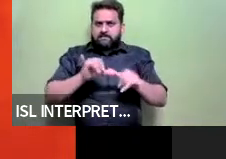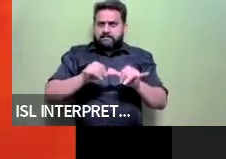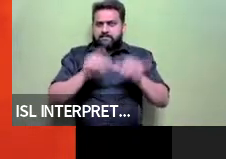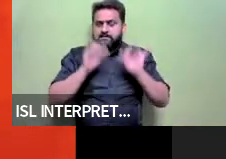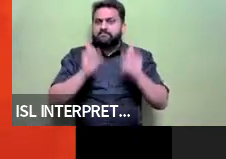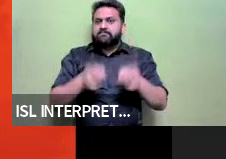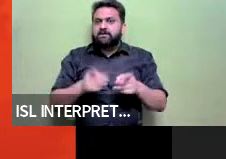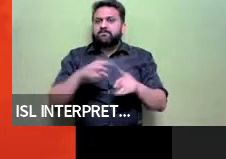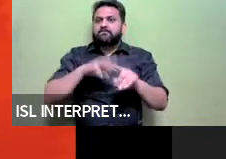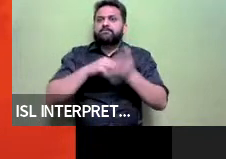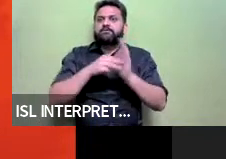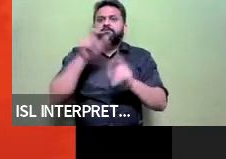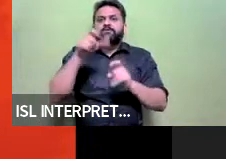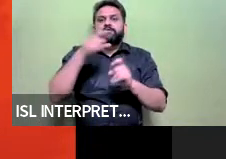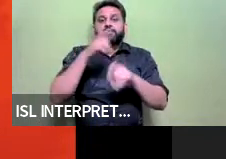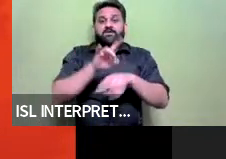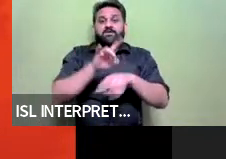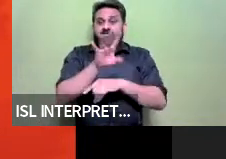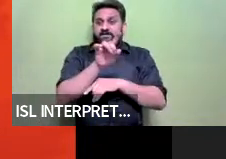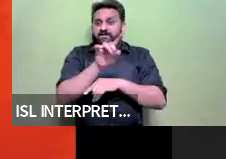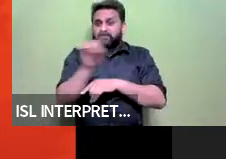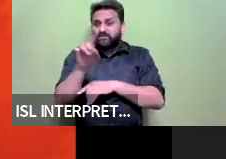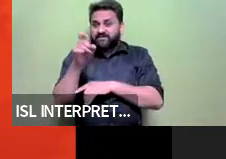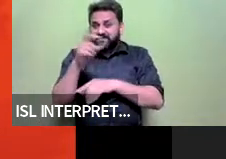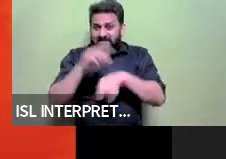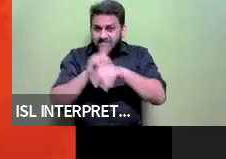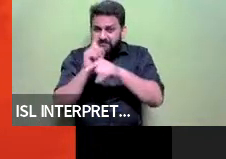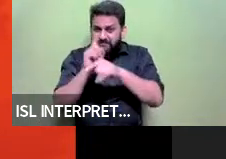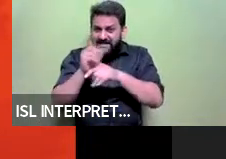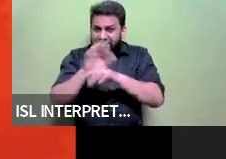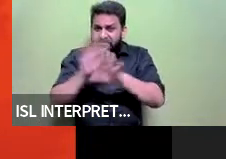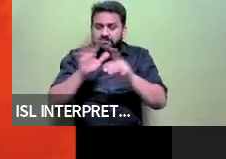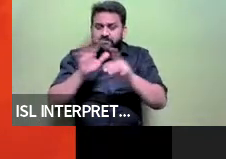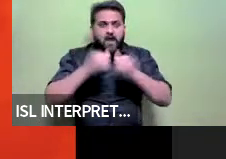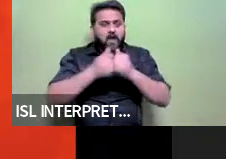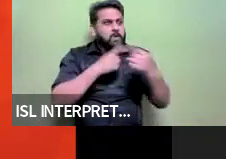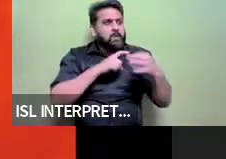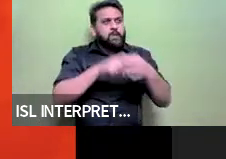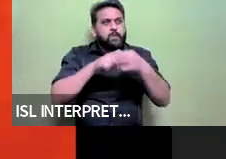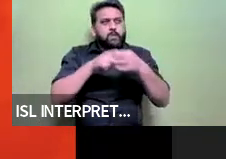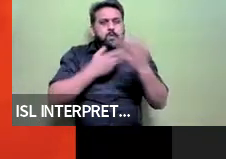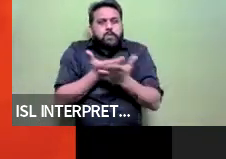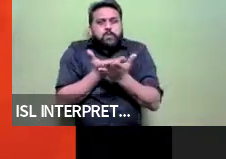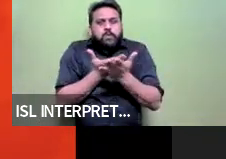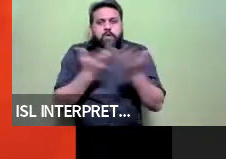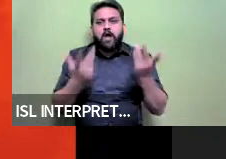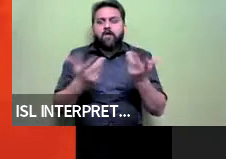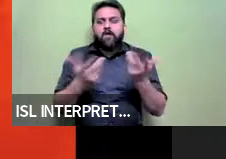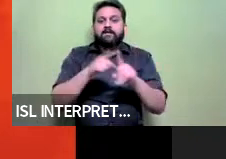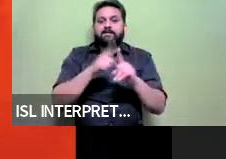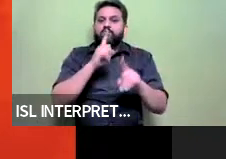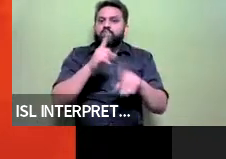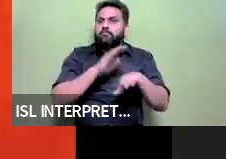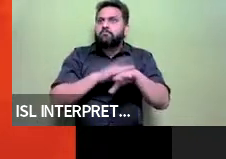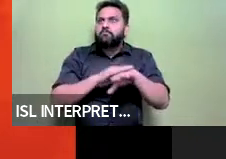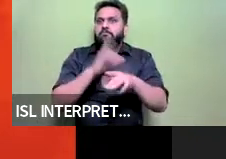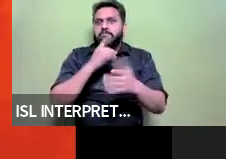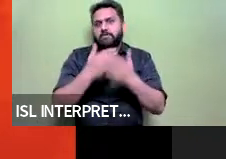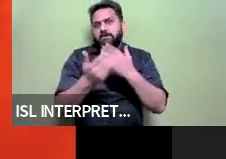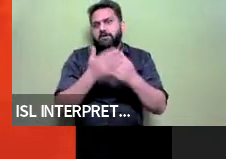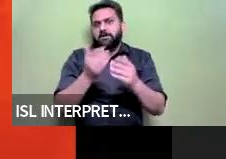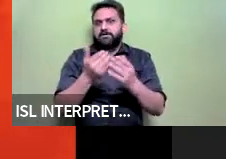people say, that in 15 to 17 minutes time, how you can deliver your oratory. And this is a practical skill even as a